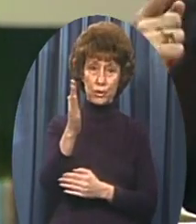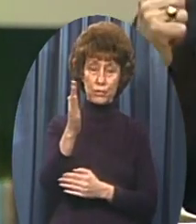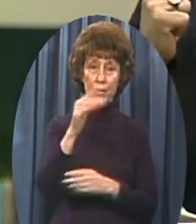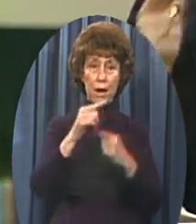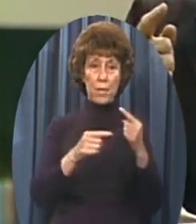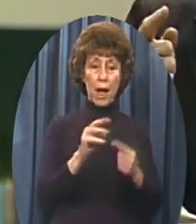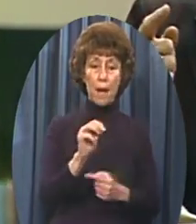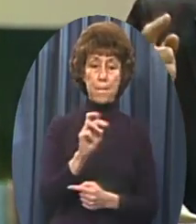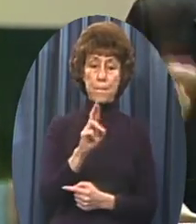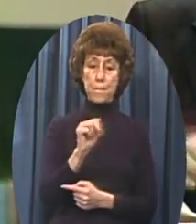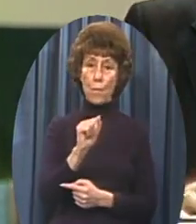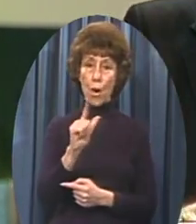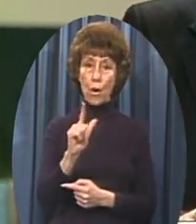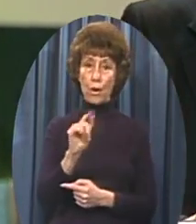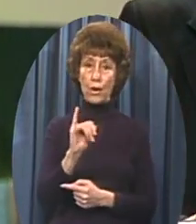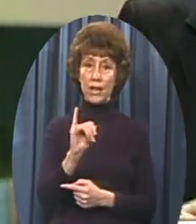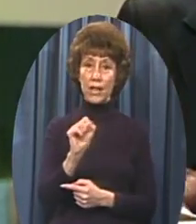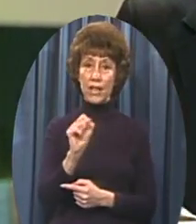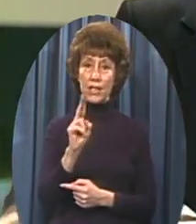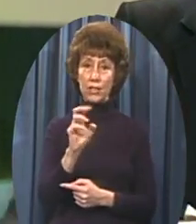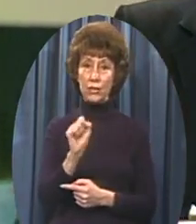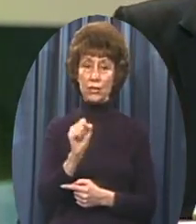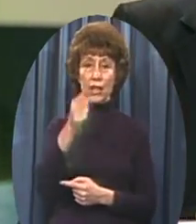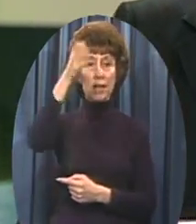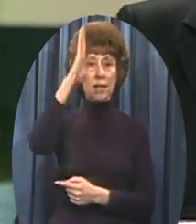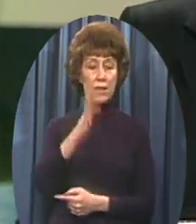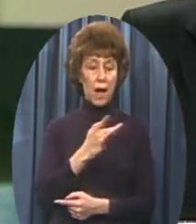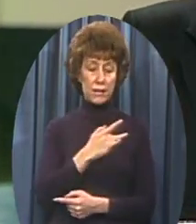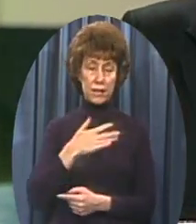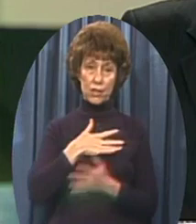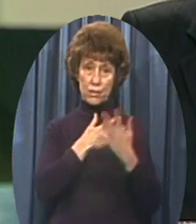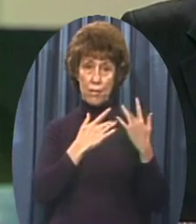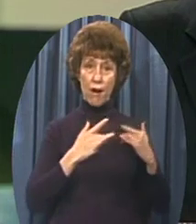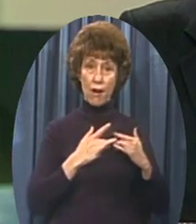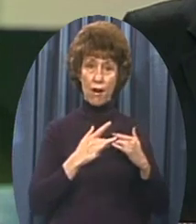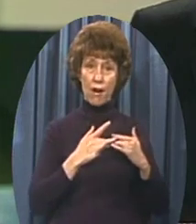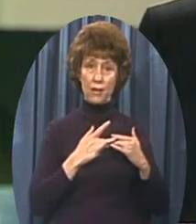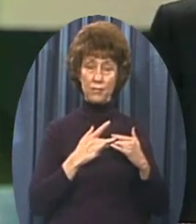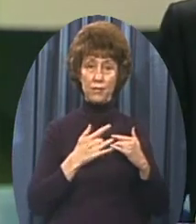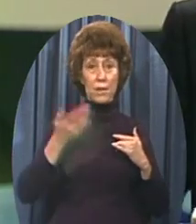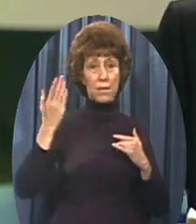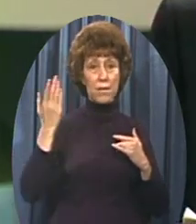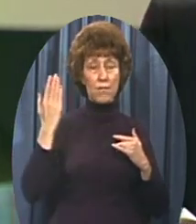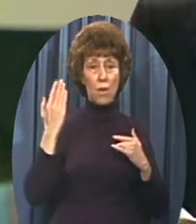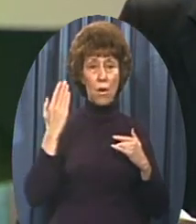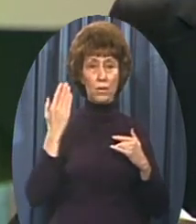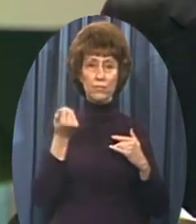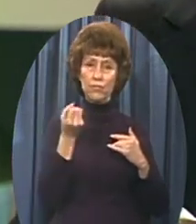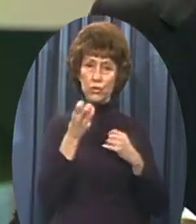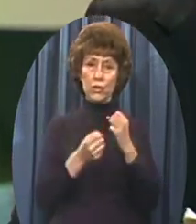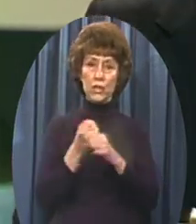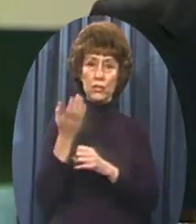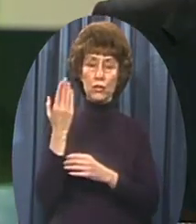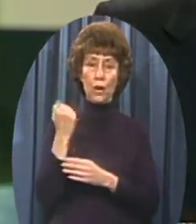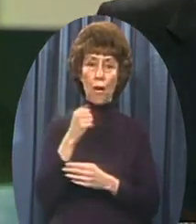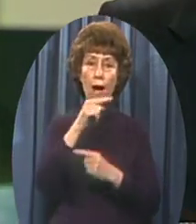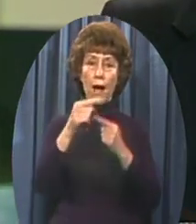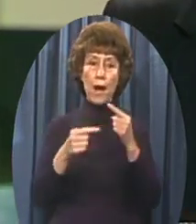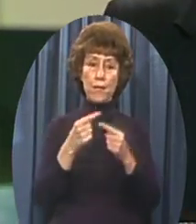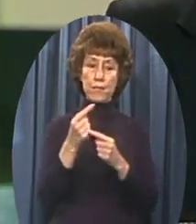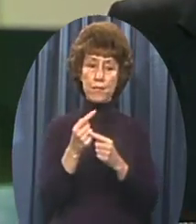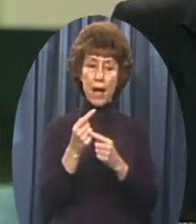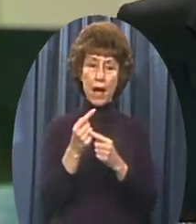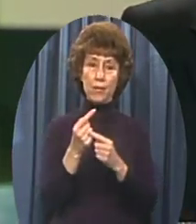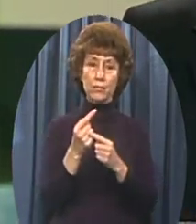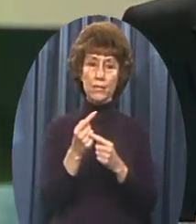about leading the way, challenging thousands of pastors to get involved in somehow bringing this